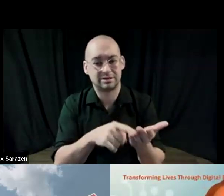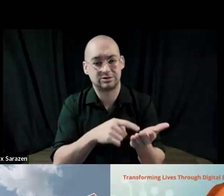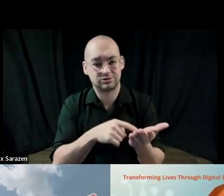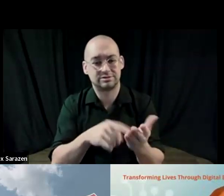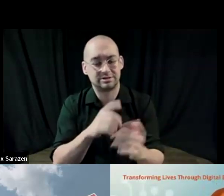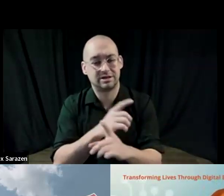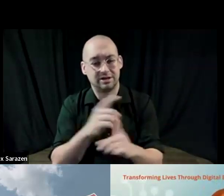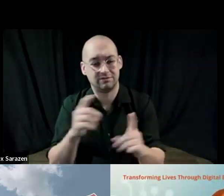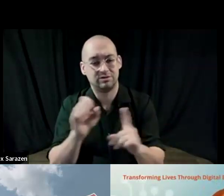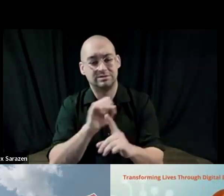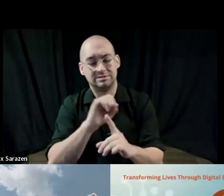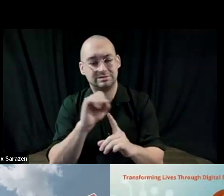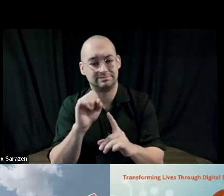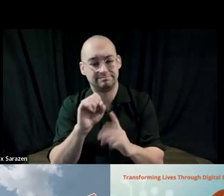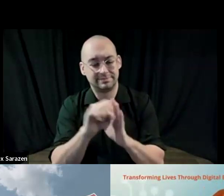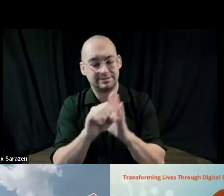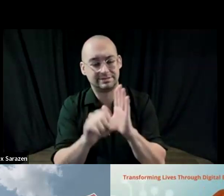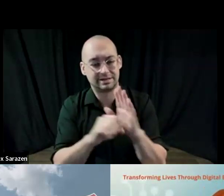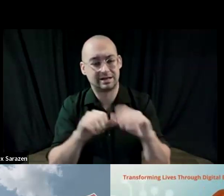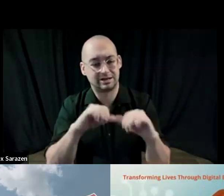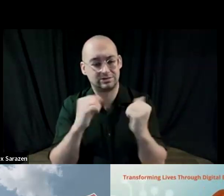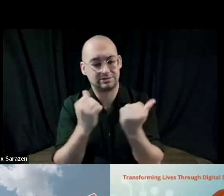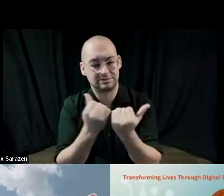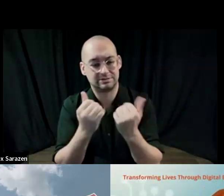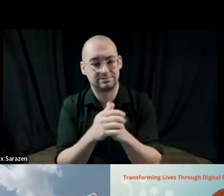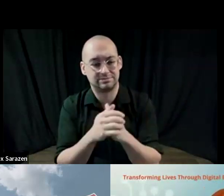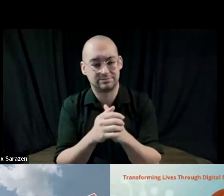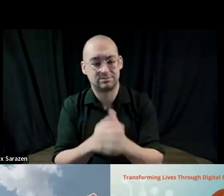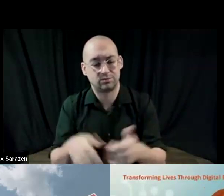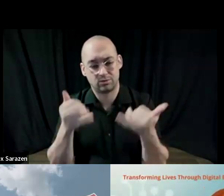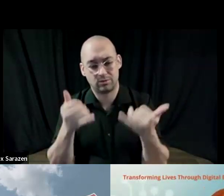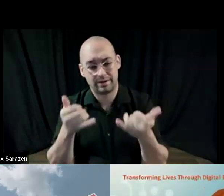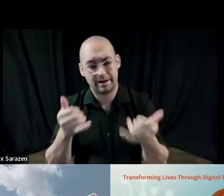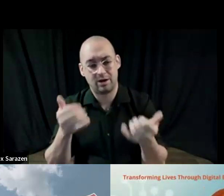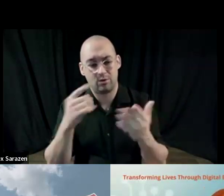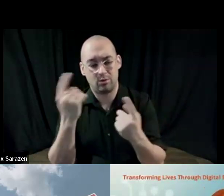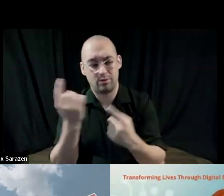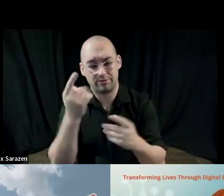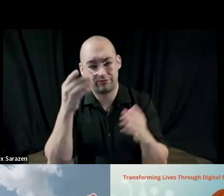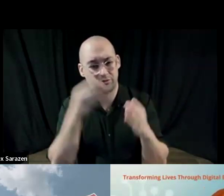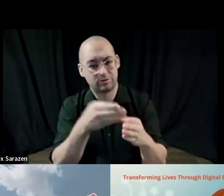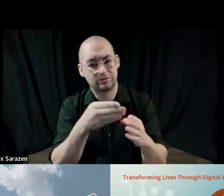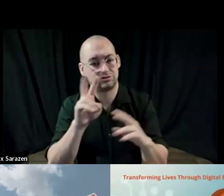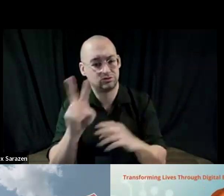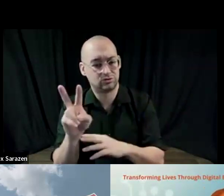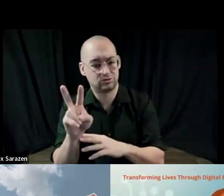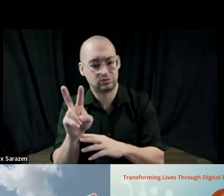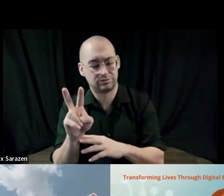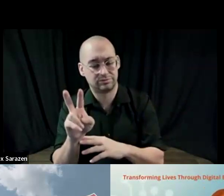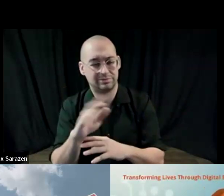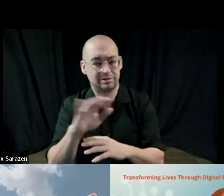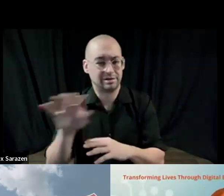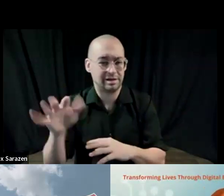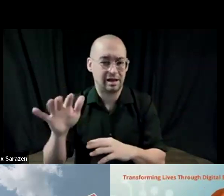agencies right now. And at present, we've probably only focused on 2 that are a relatively